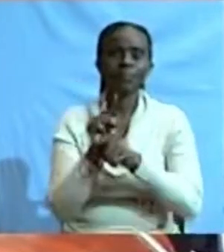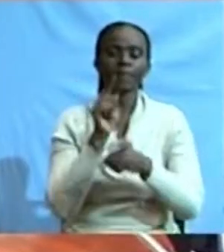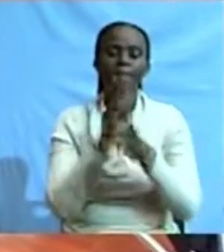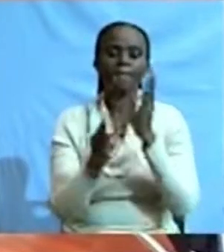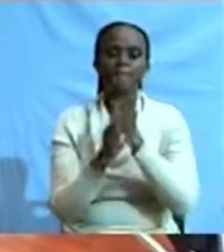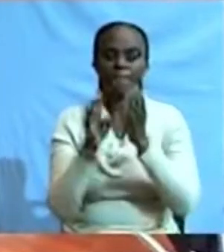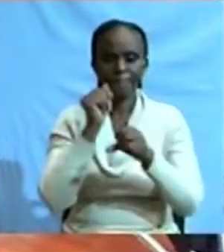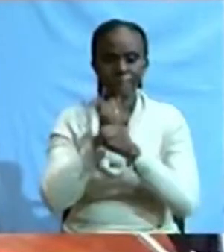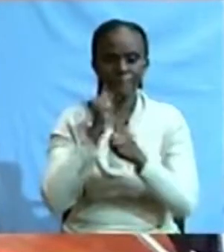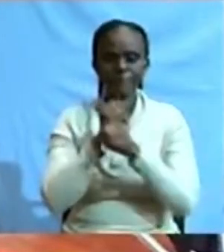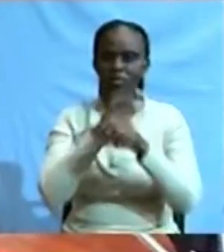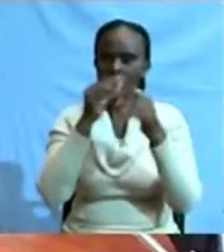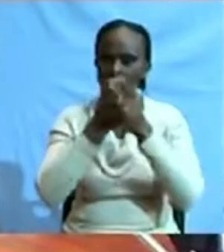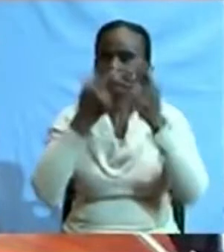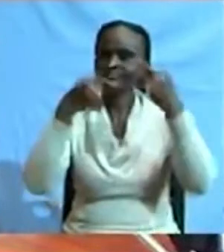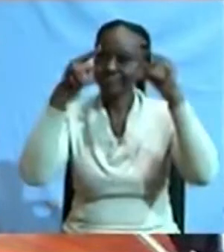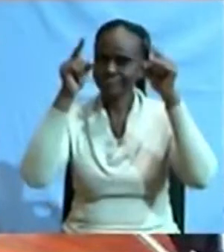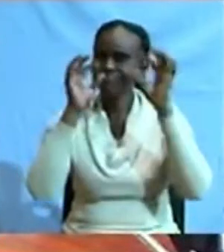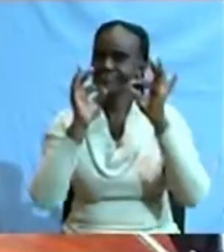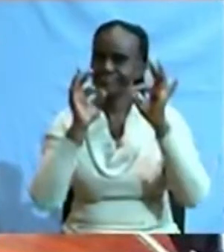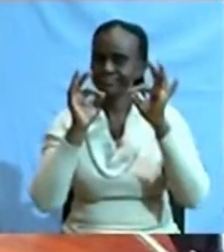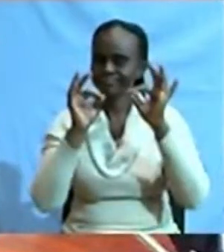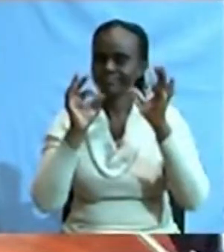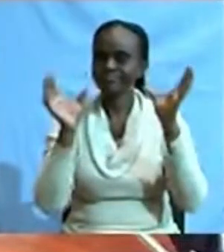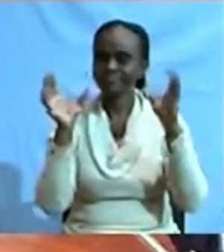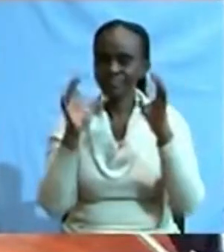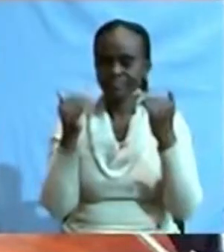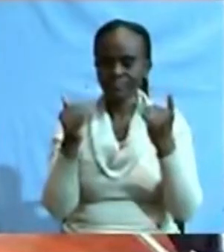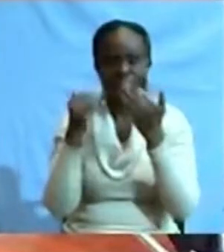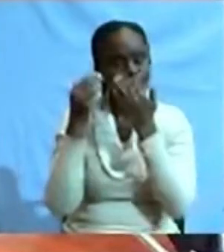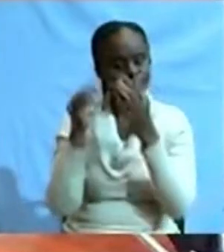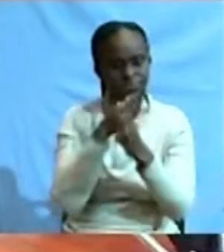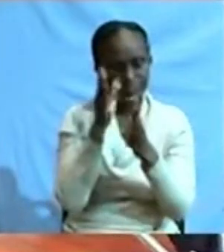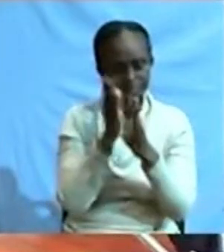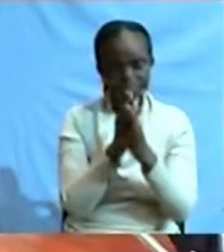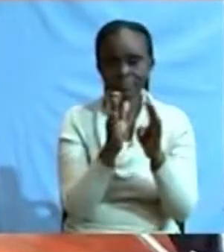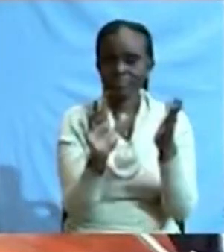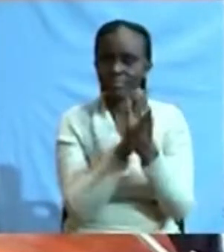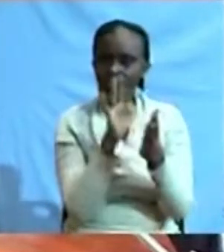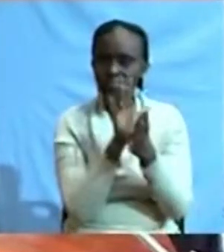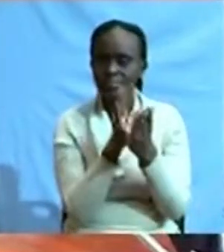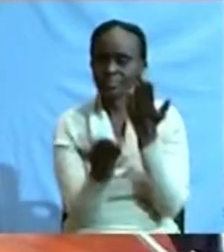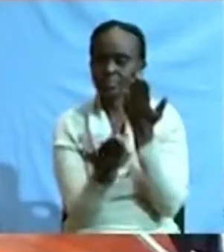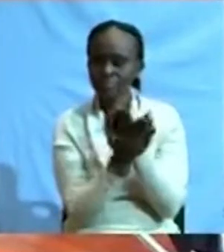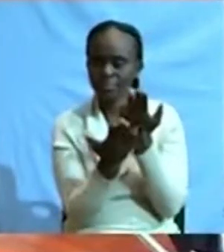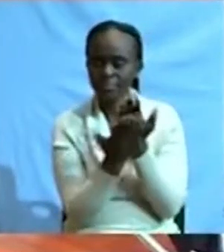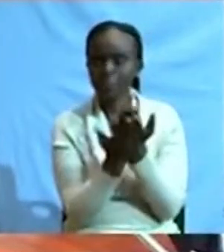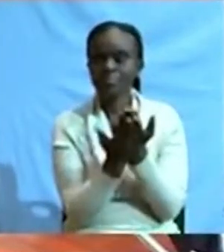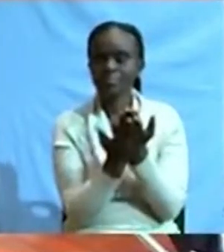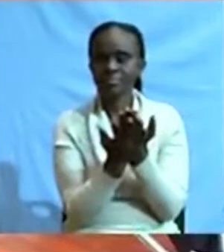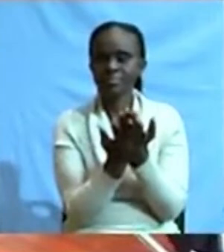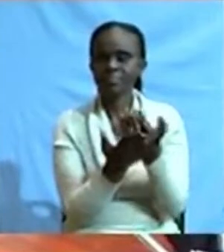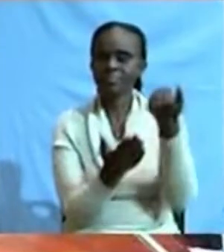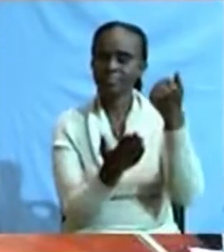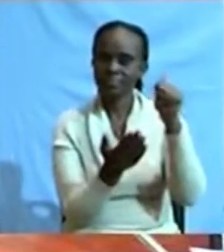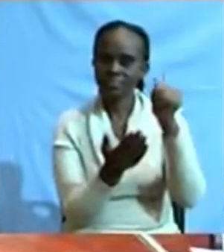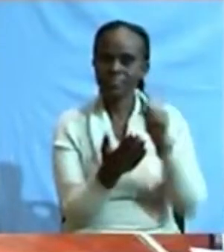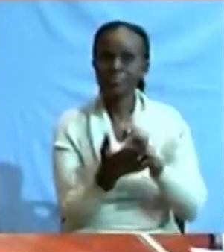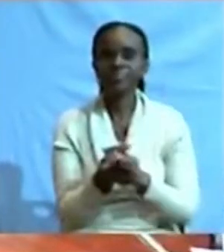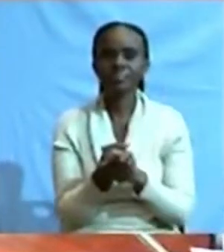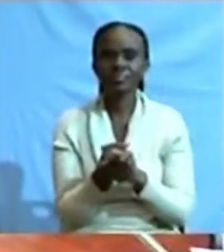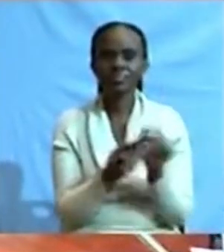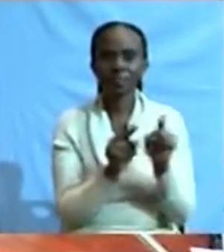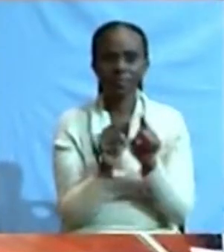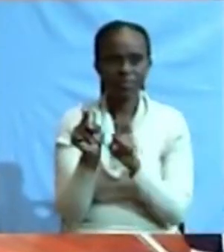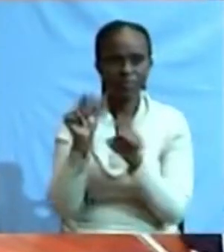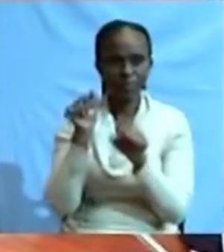construction works are progressing on well. The committee may refer to a set of documentation forming Appendix 10, and then